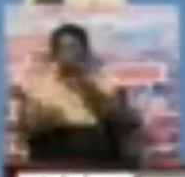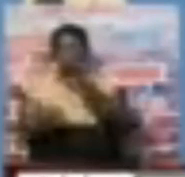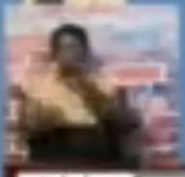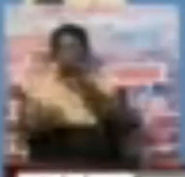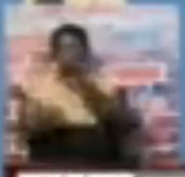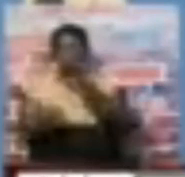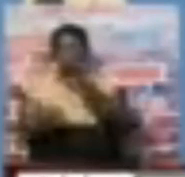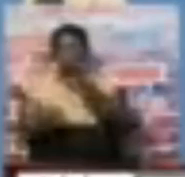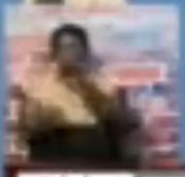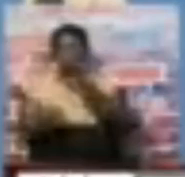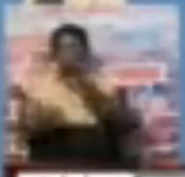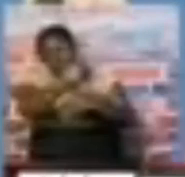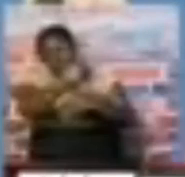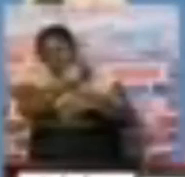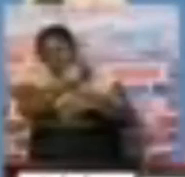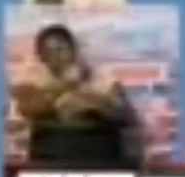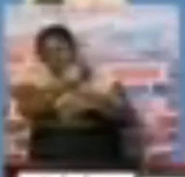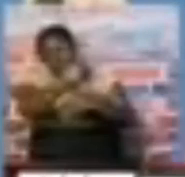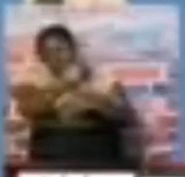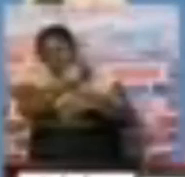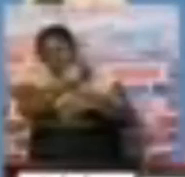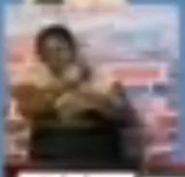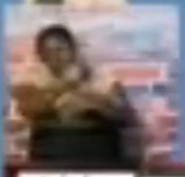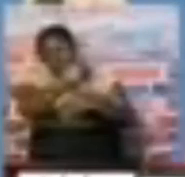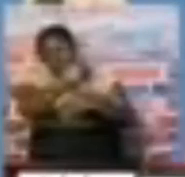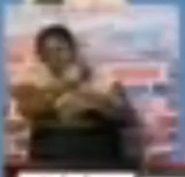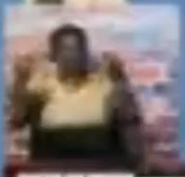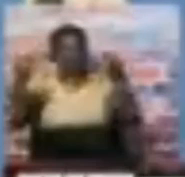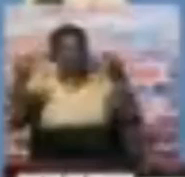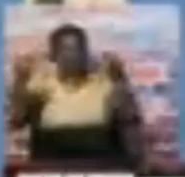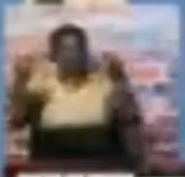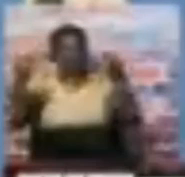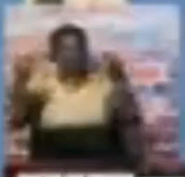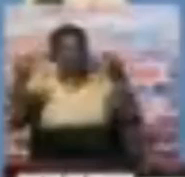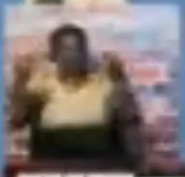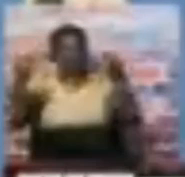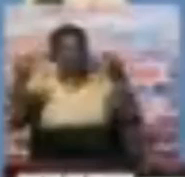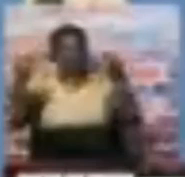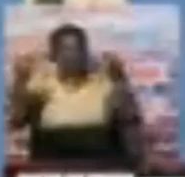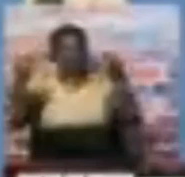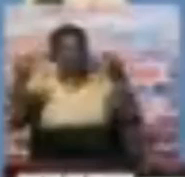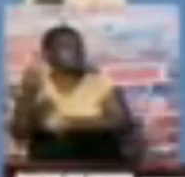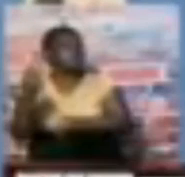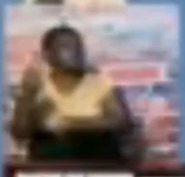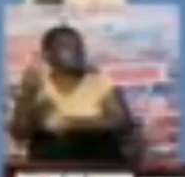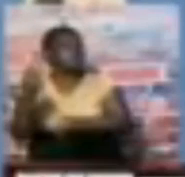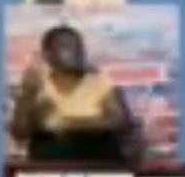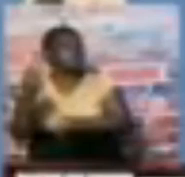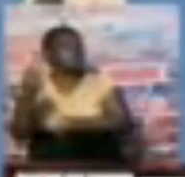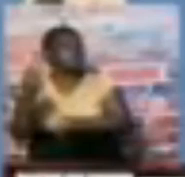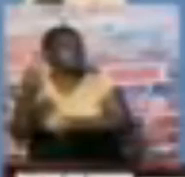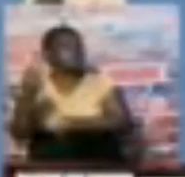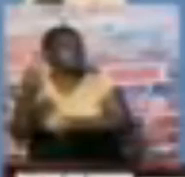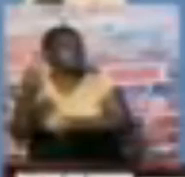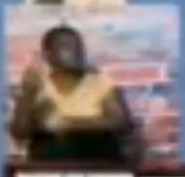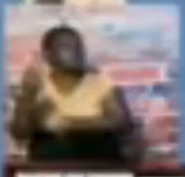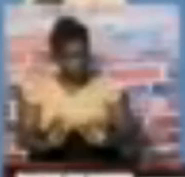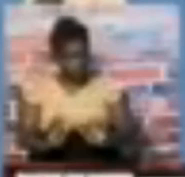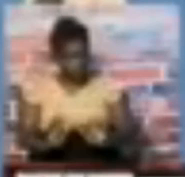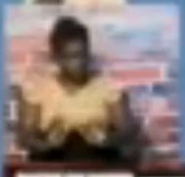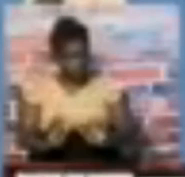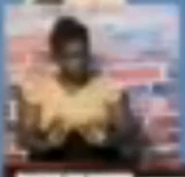center of the country. And you remember our defense against infiltration from the neighboring